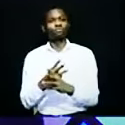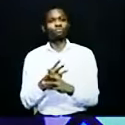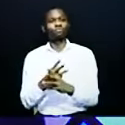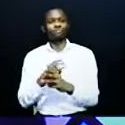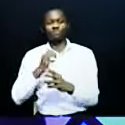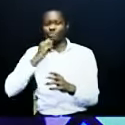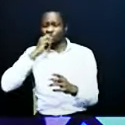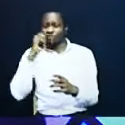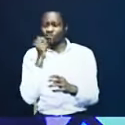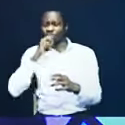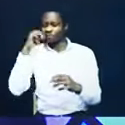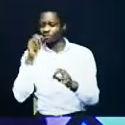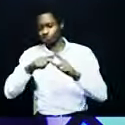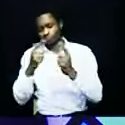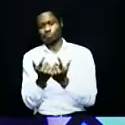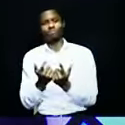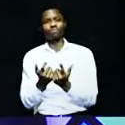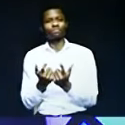And